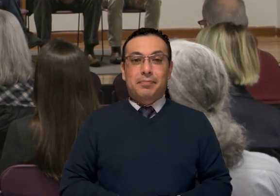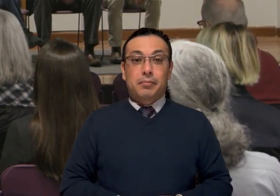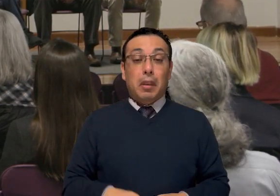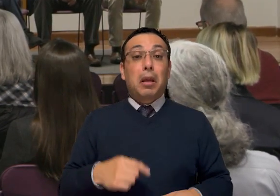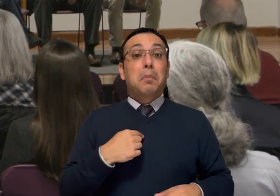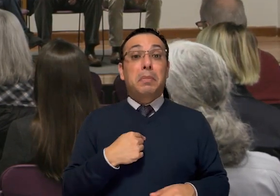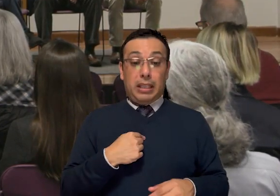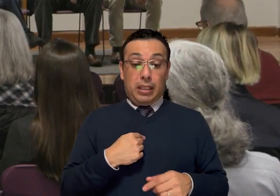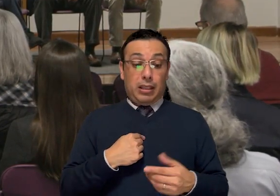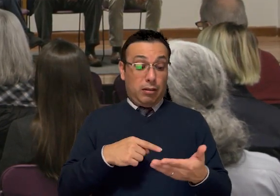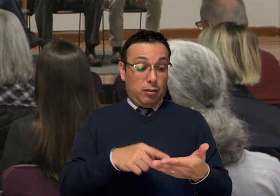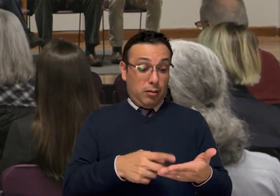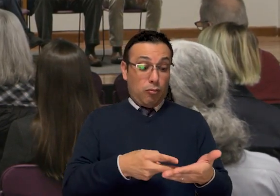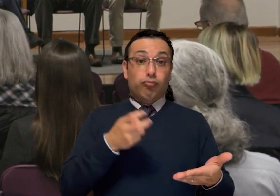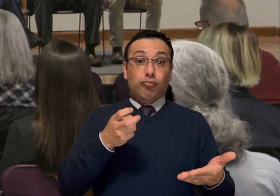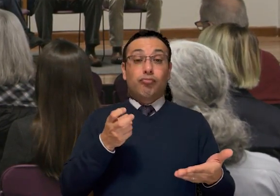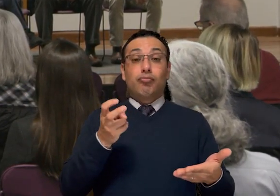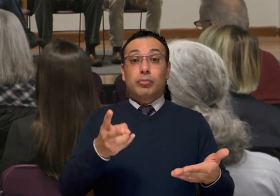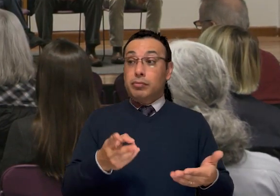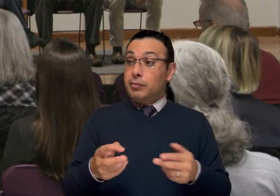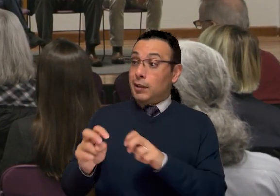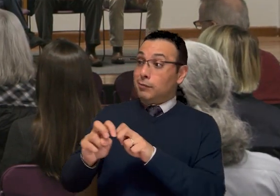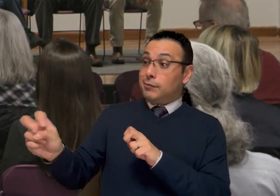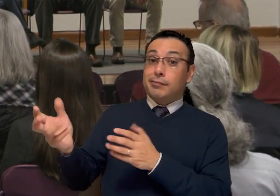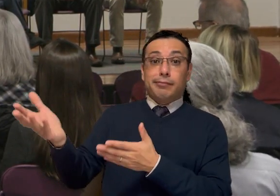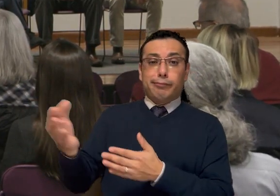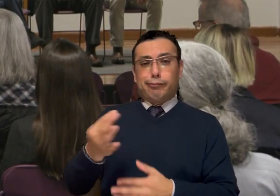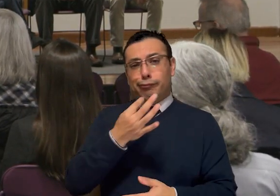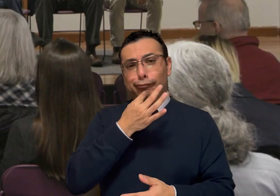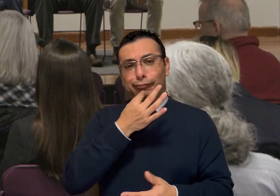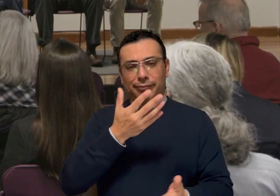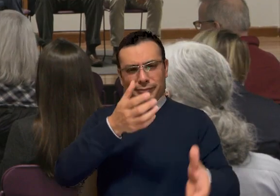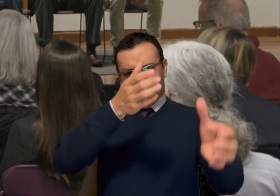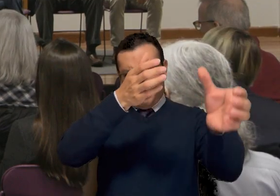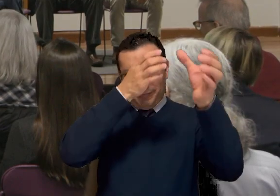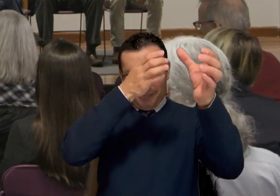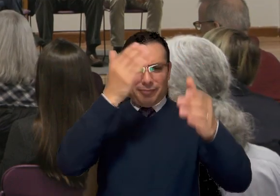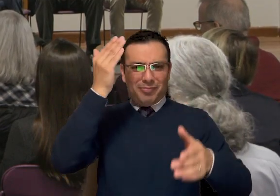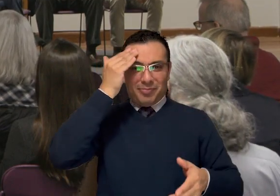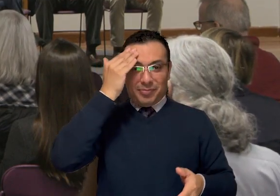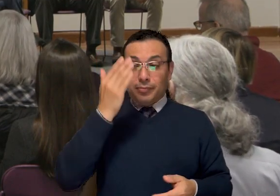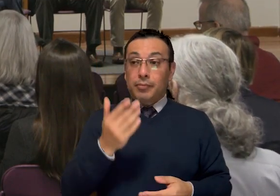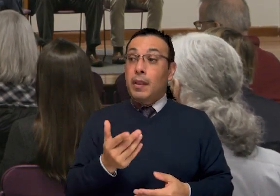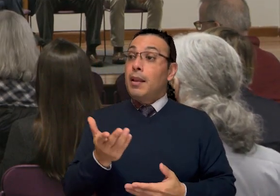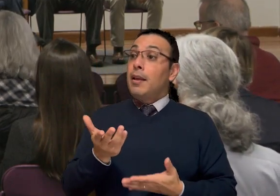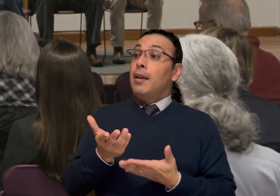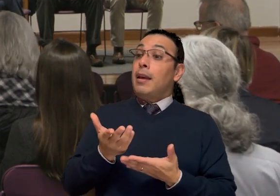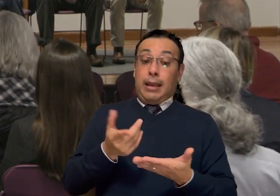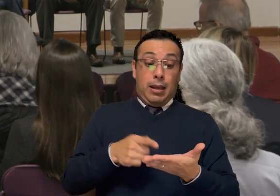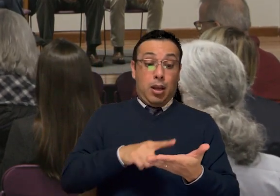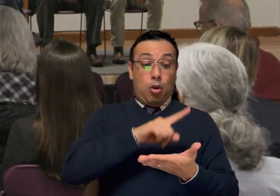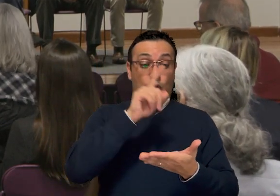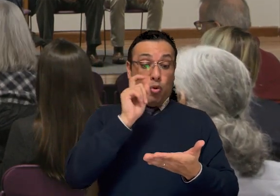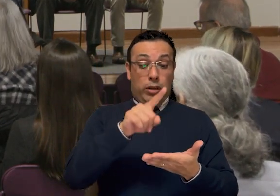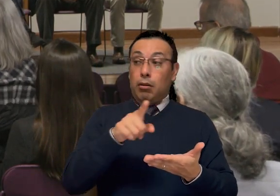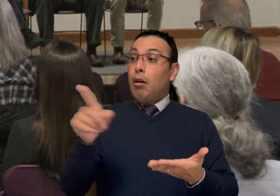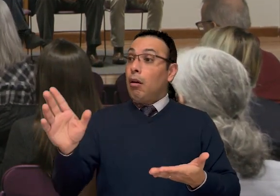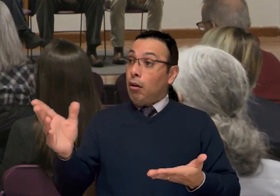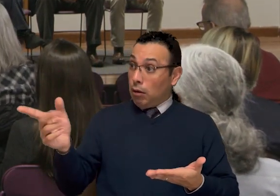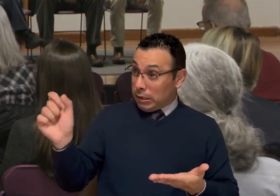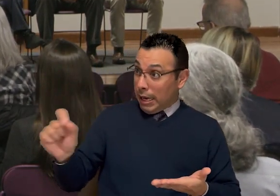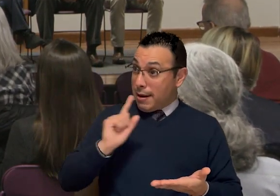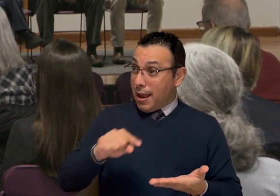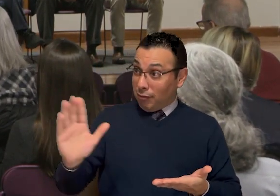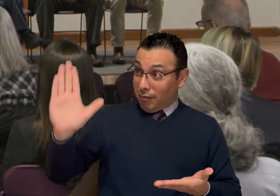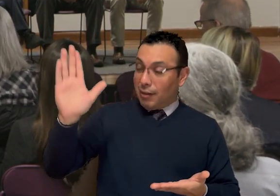team, and they are going to let me know who could answer, and we'll answer as many as we can. I do want to